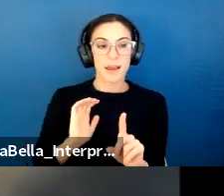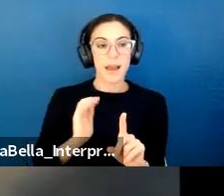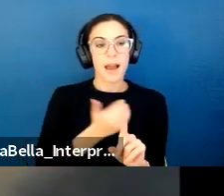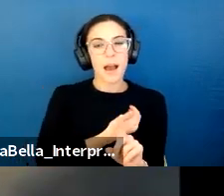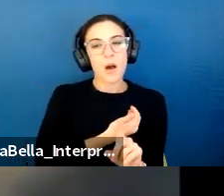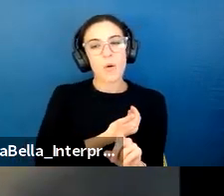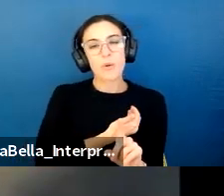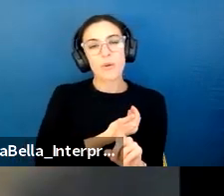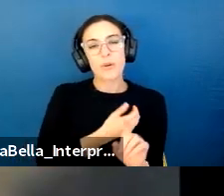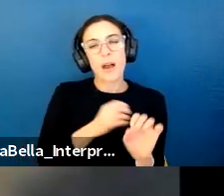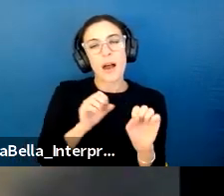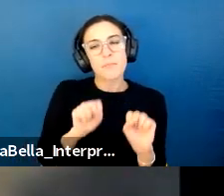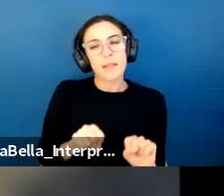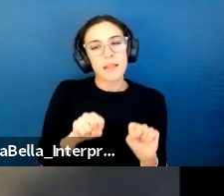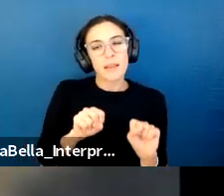to